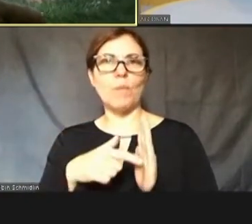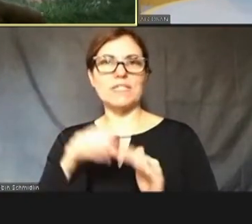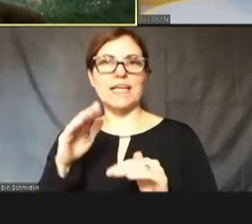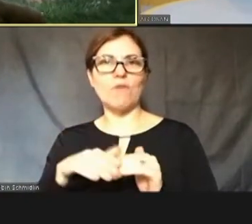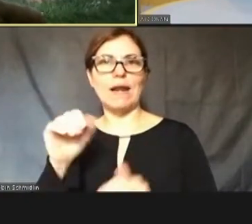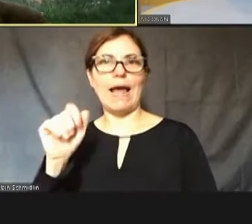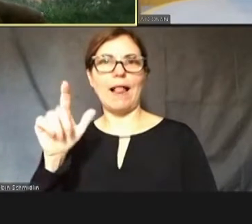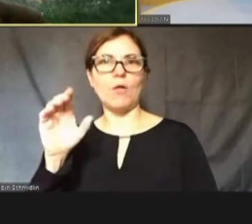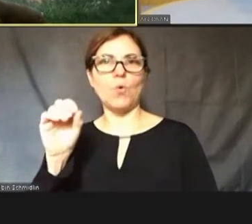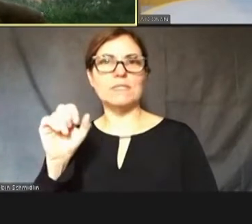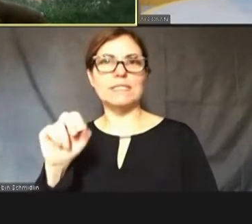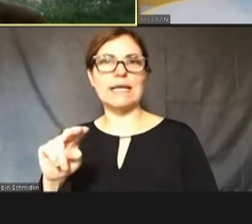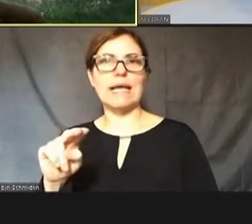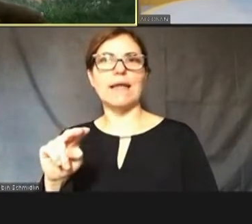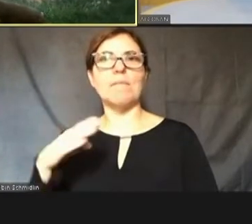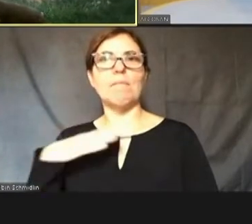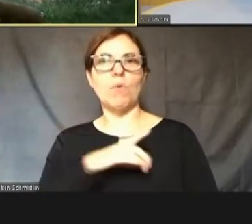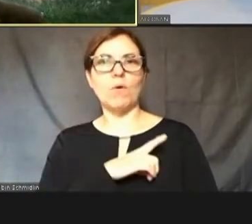Budgetary impact,